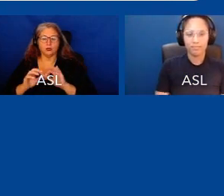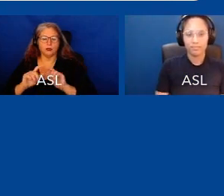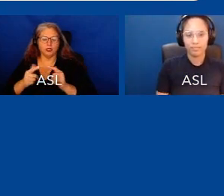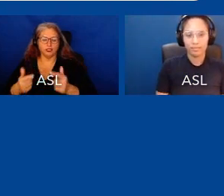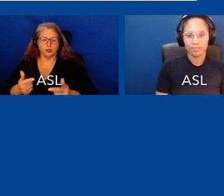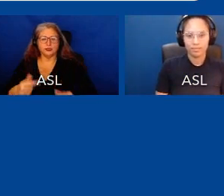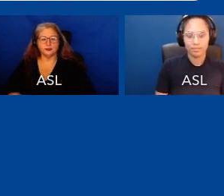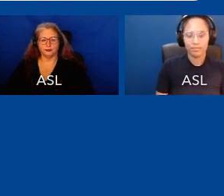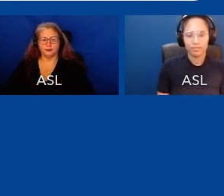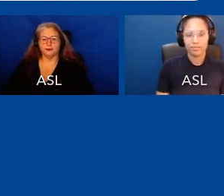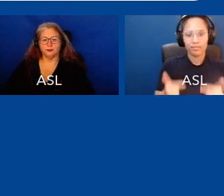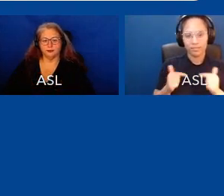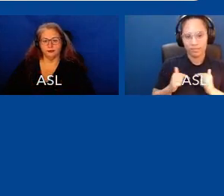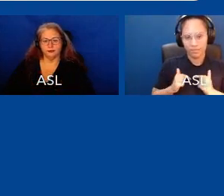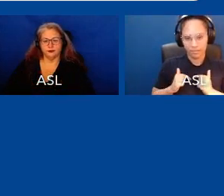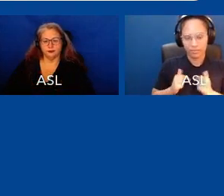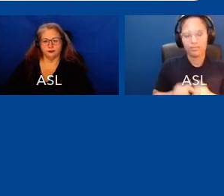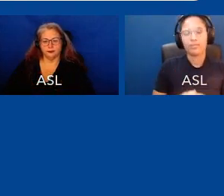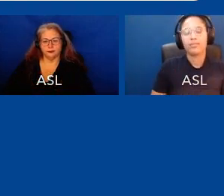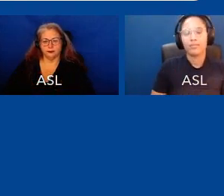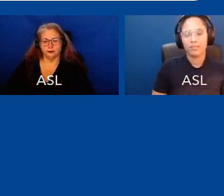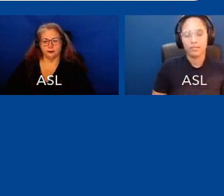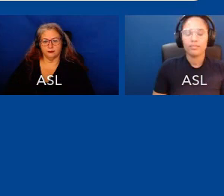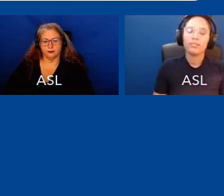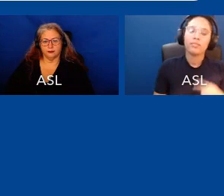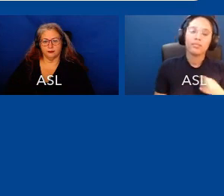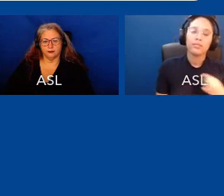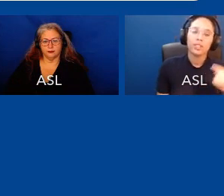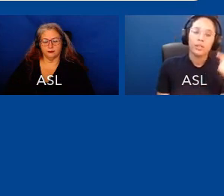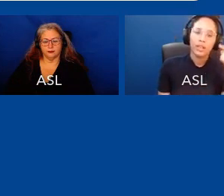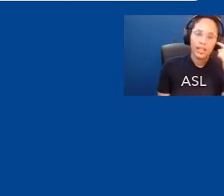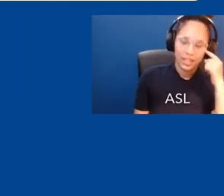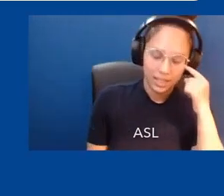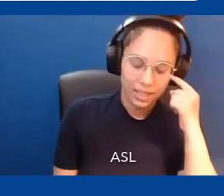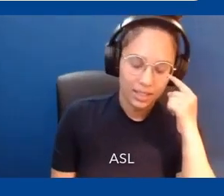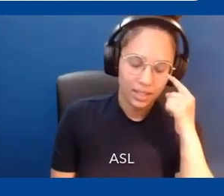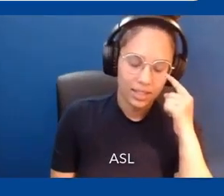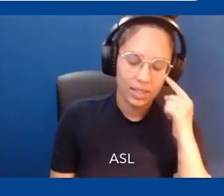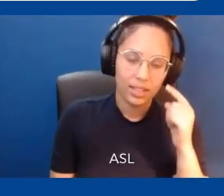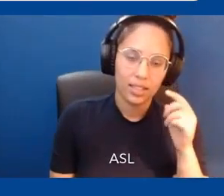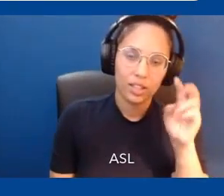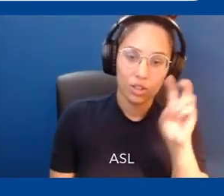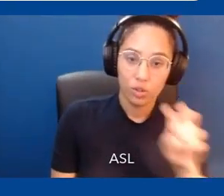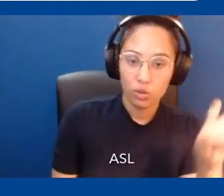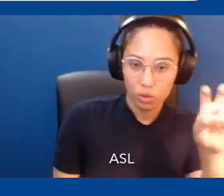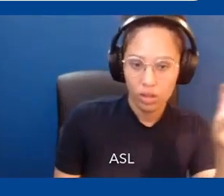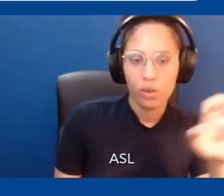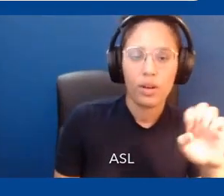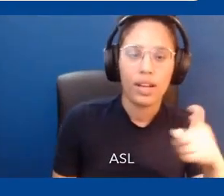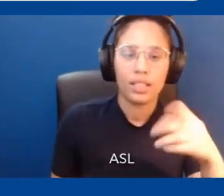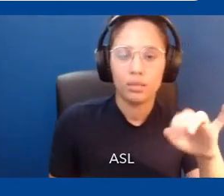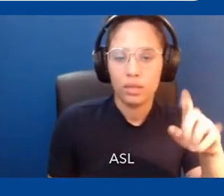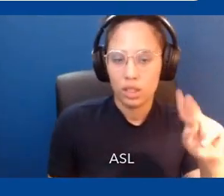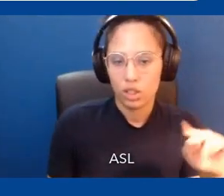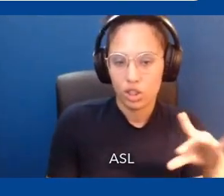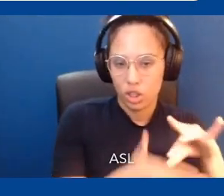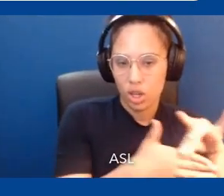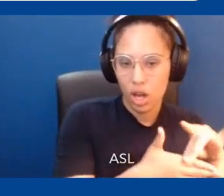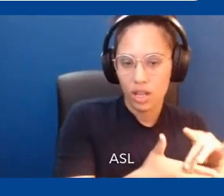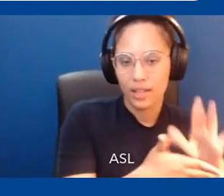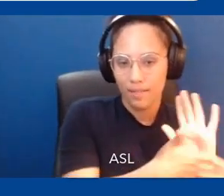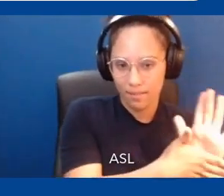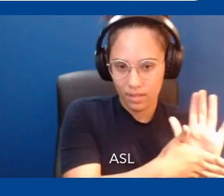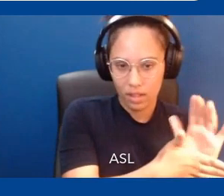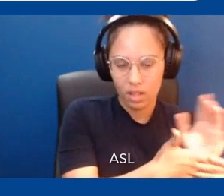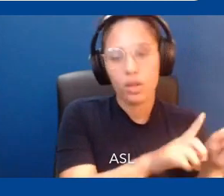both the expedition content and your films, Agustina, I think there's nods